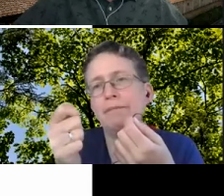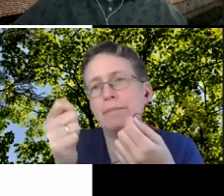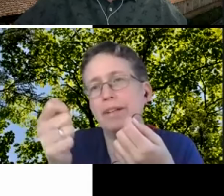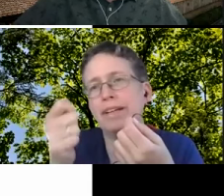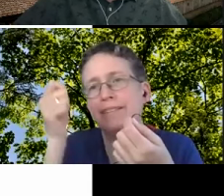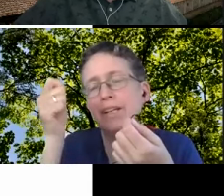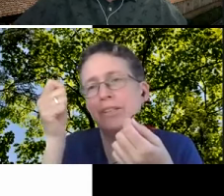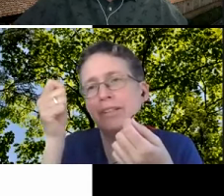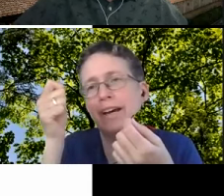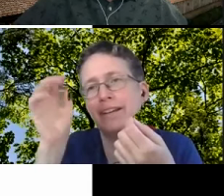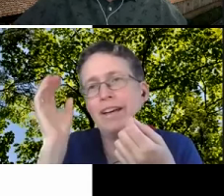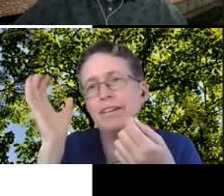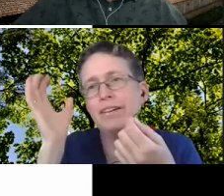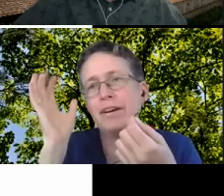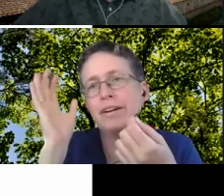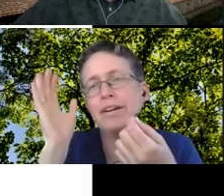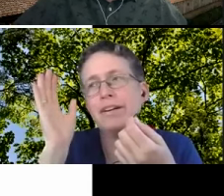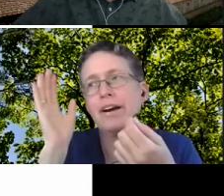have buildings